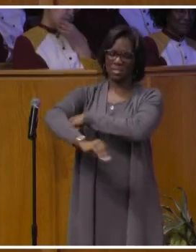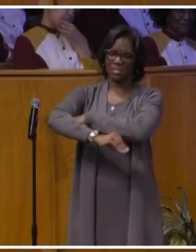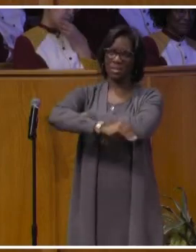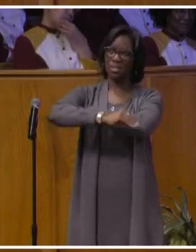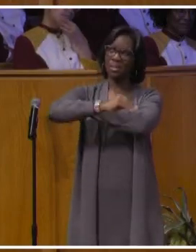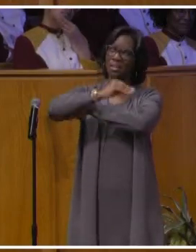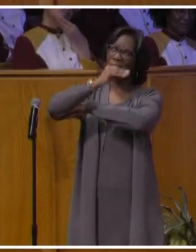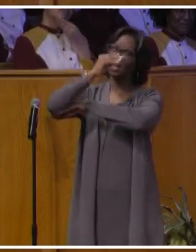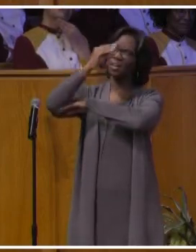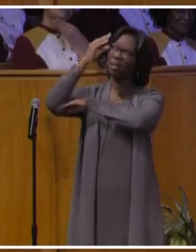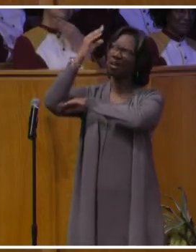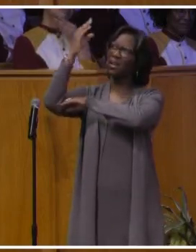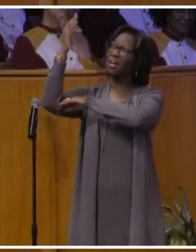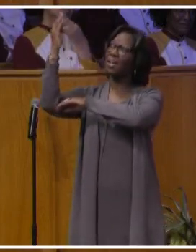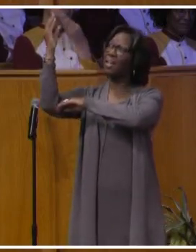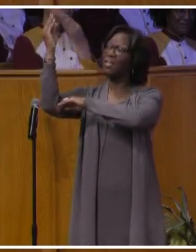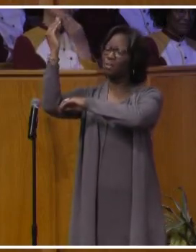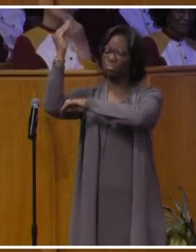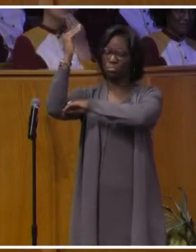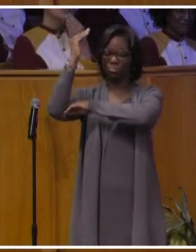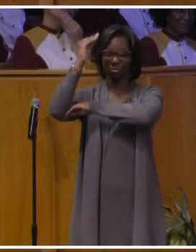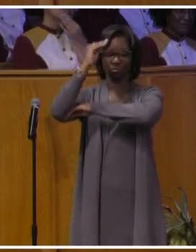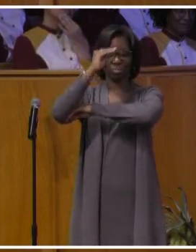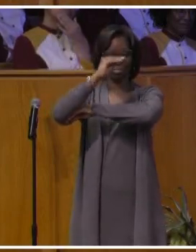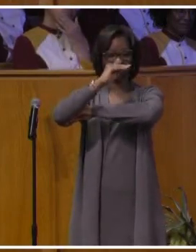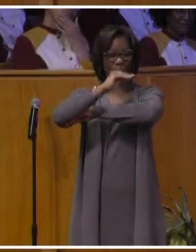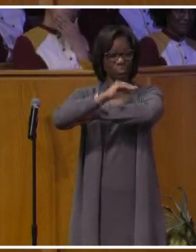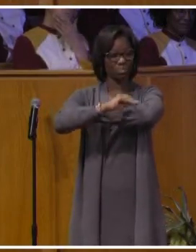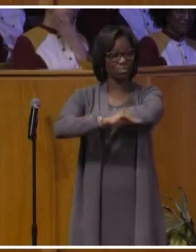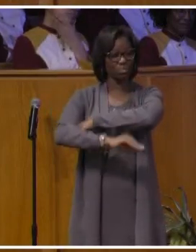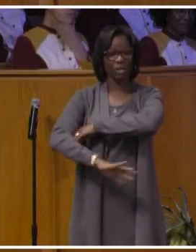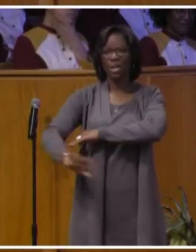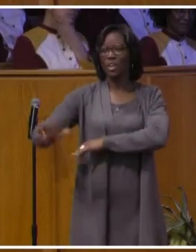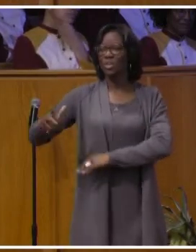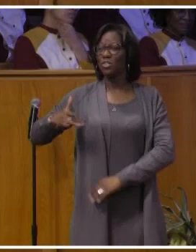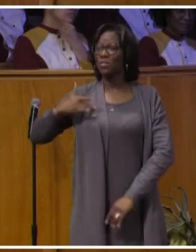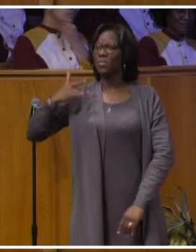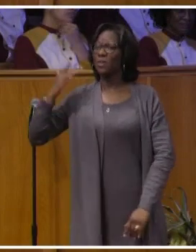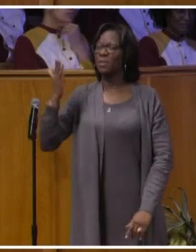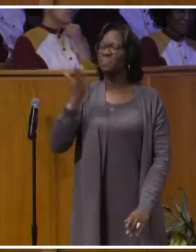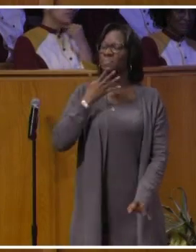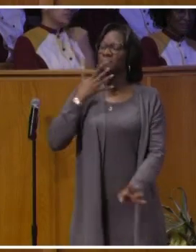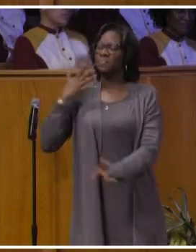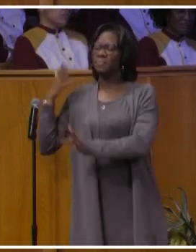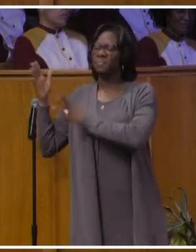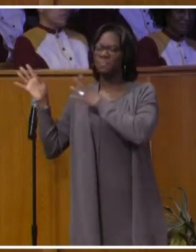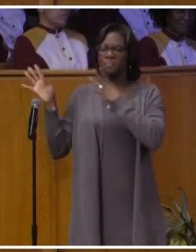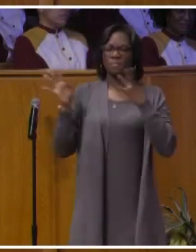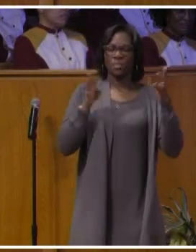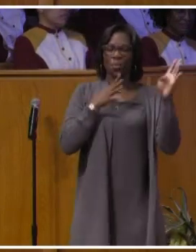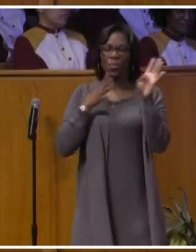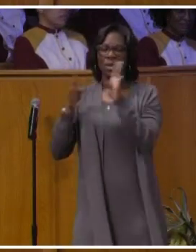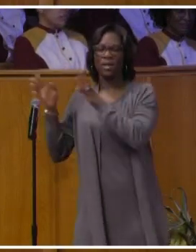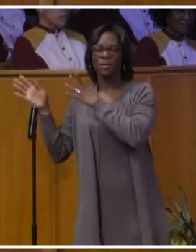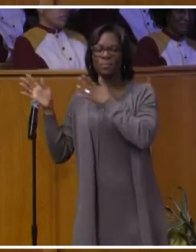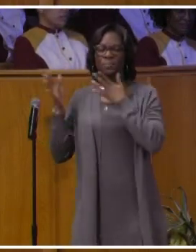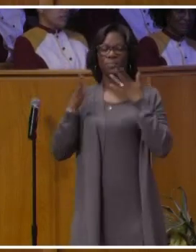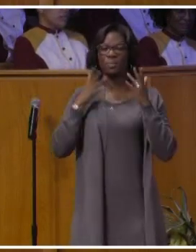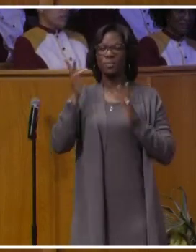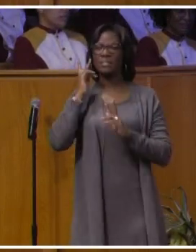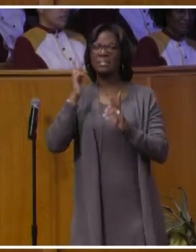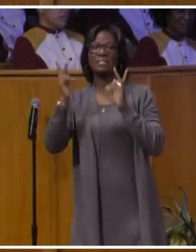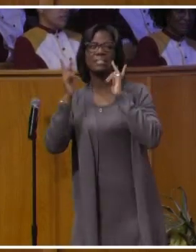east and setting in the west. Feel the wind blowing against your skin. See